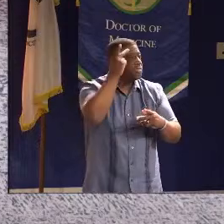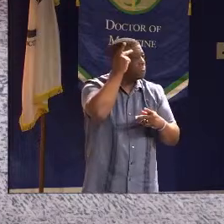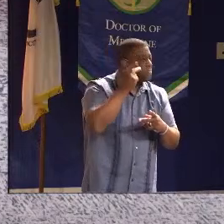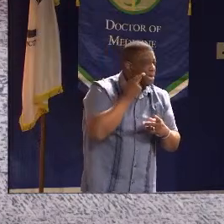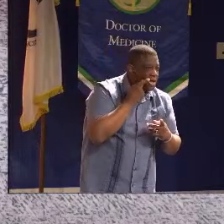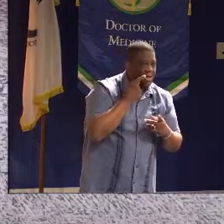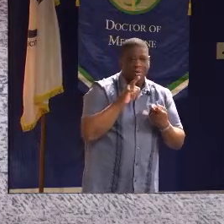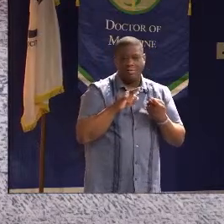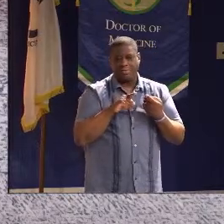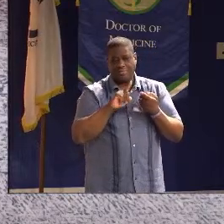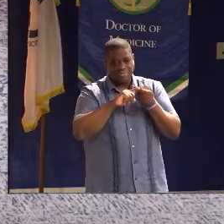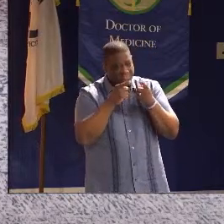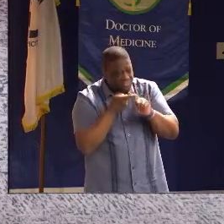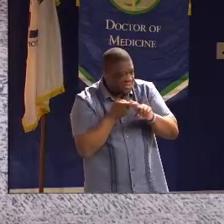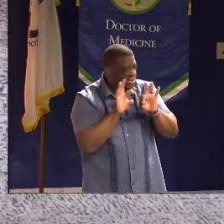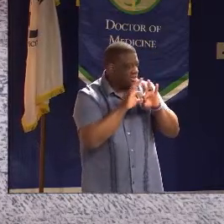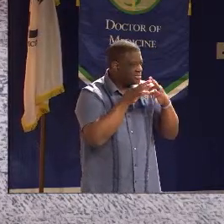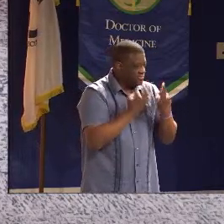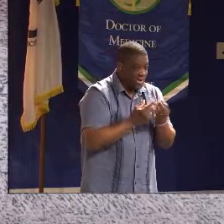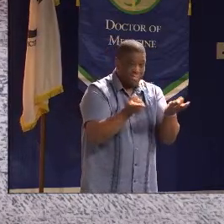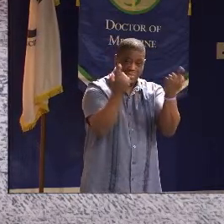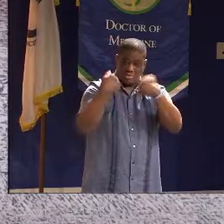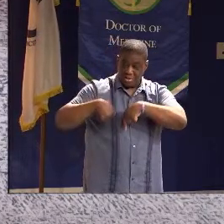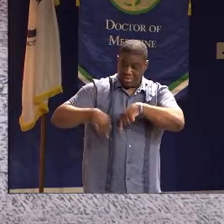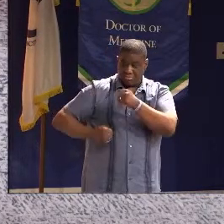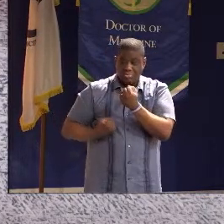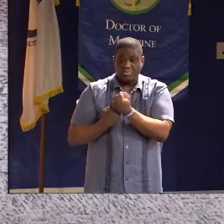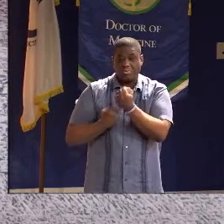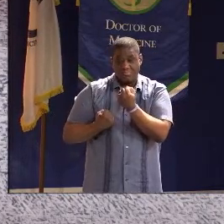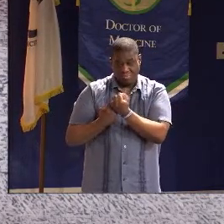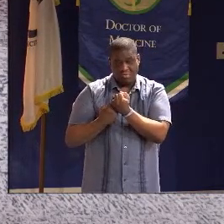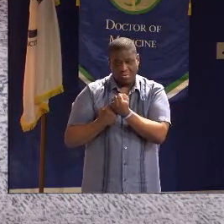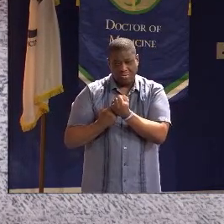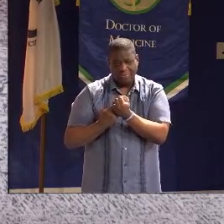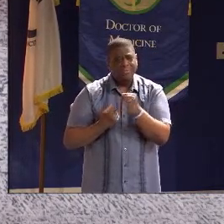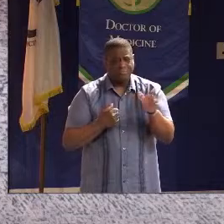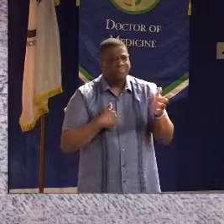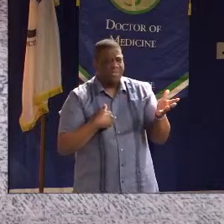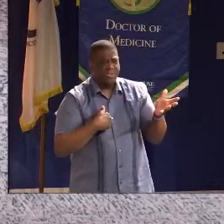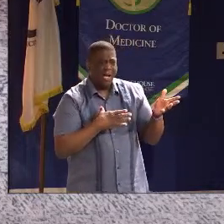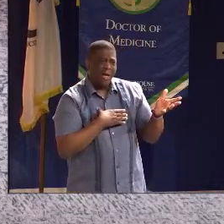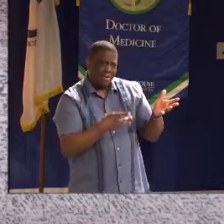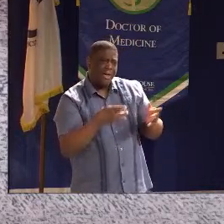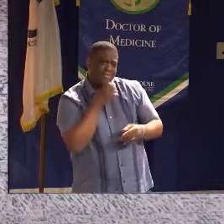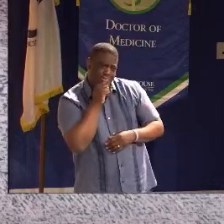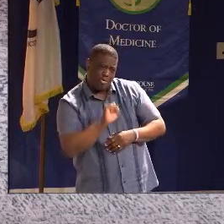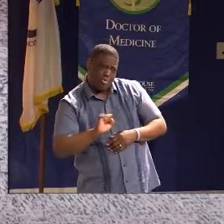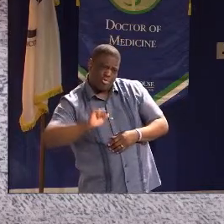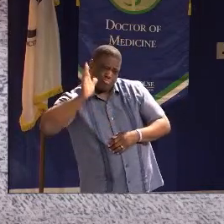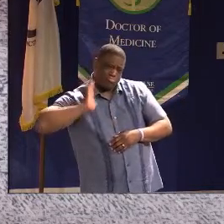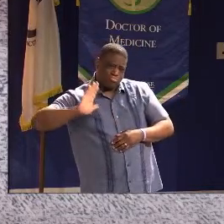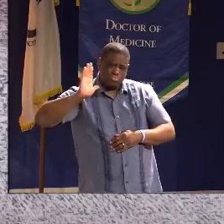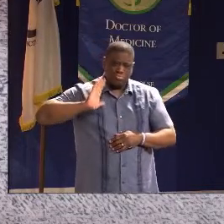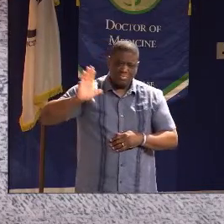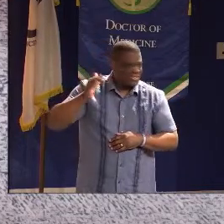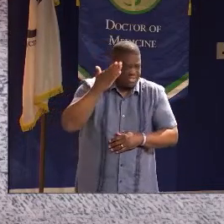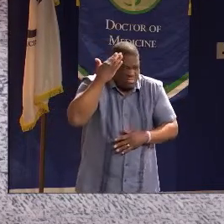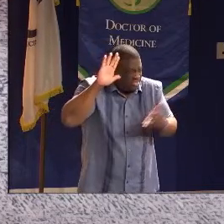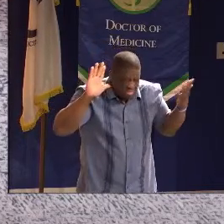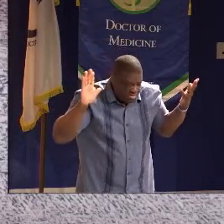friends who have come out to support. Now, I kind of like the old tradition, like when you really didn't know